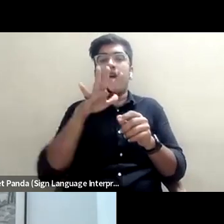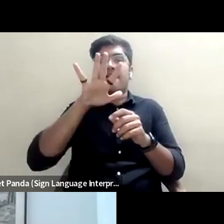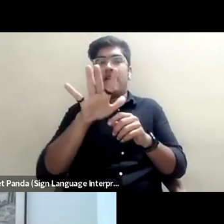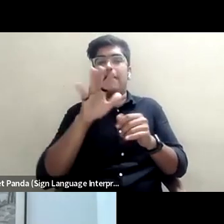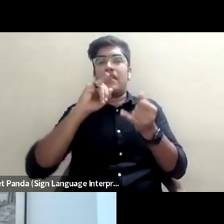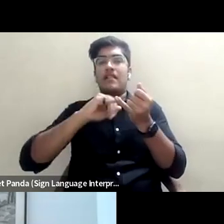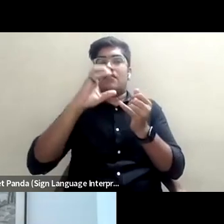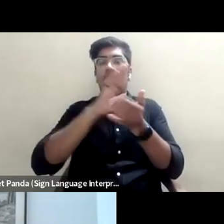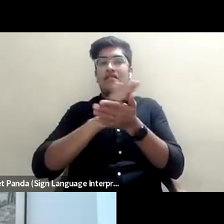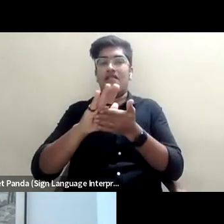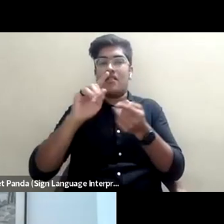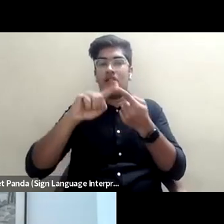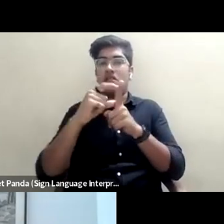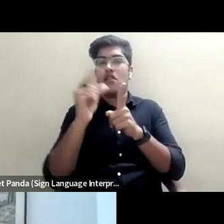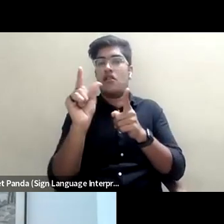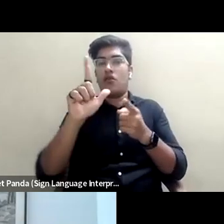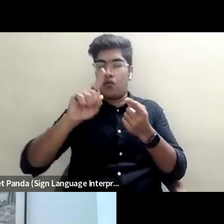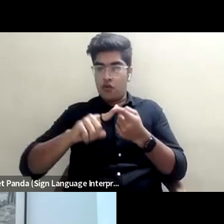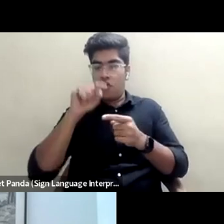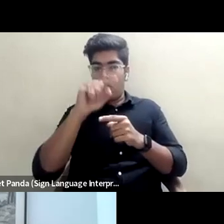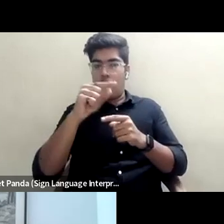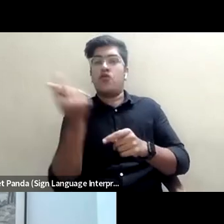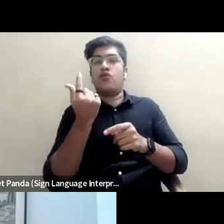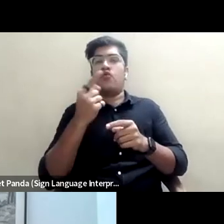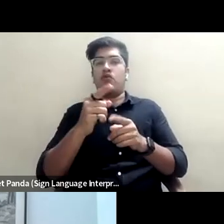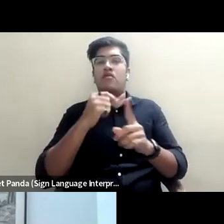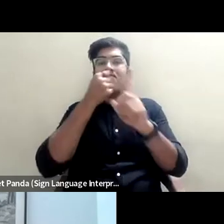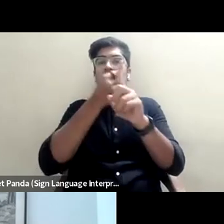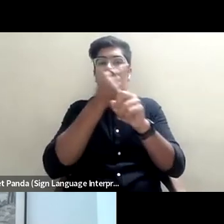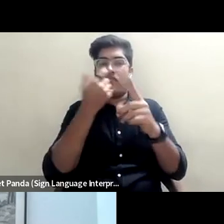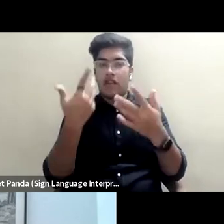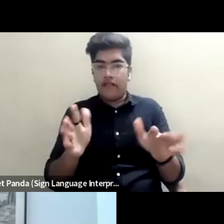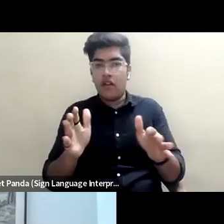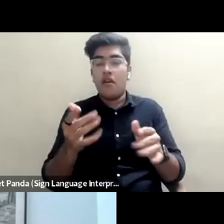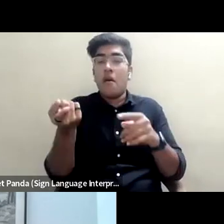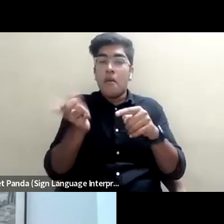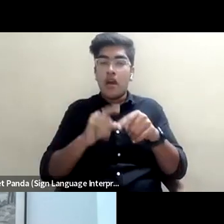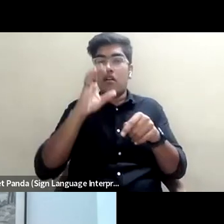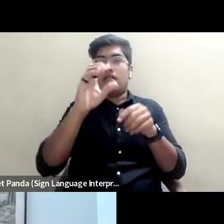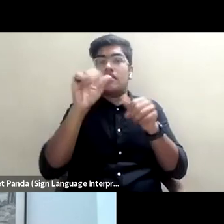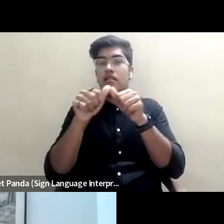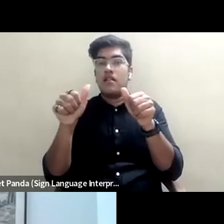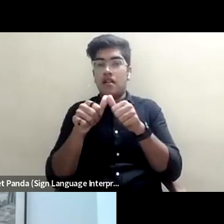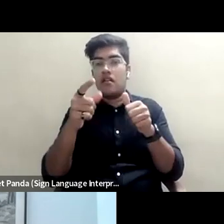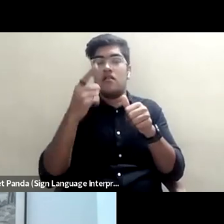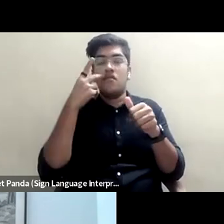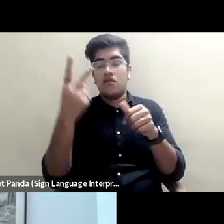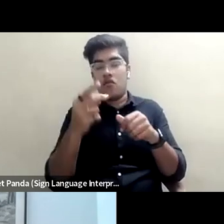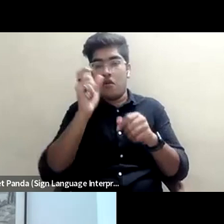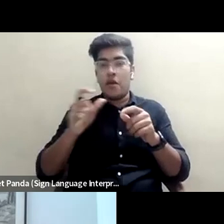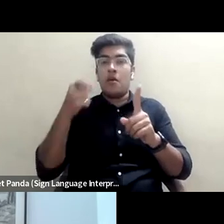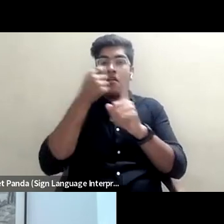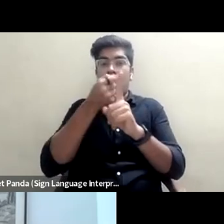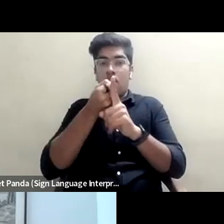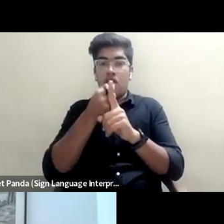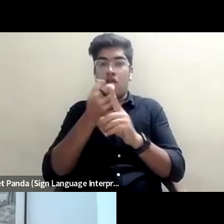that they felt was oppressive. And we've also seen that in the protests against the Citizenship Amendment Act, we have seen that protesters spontaneously